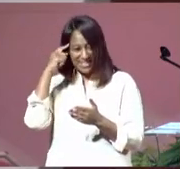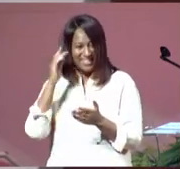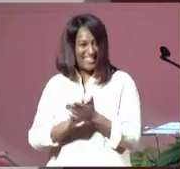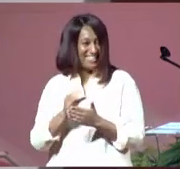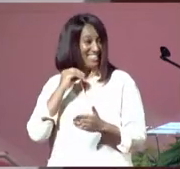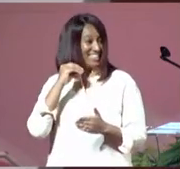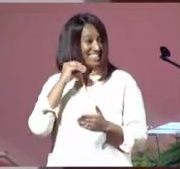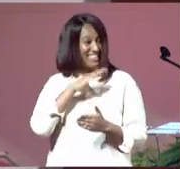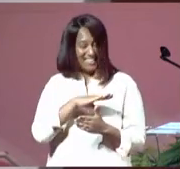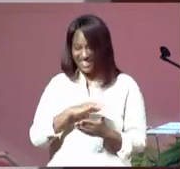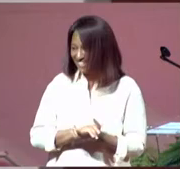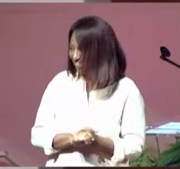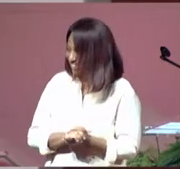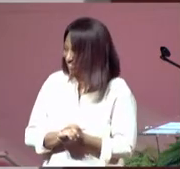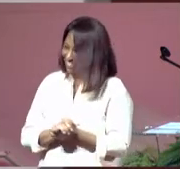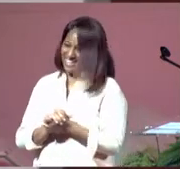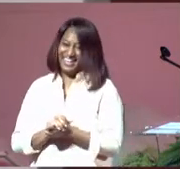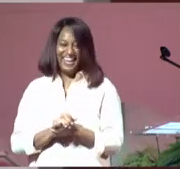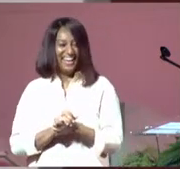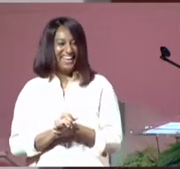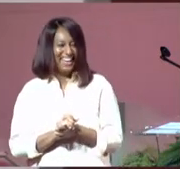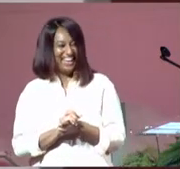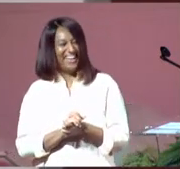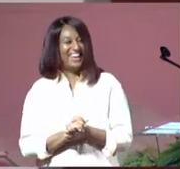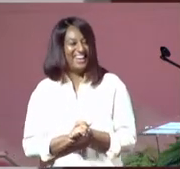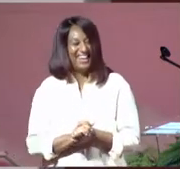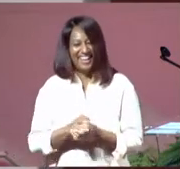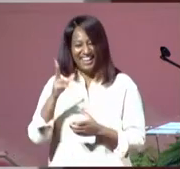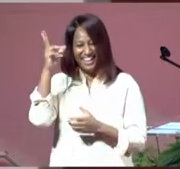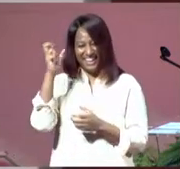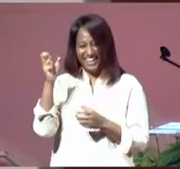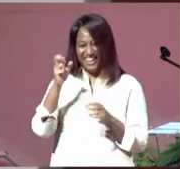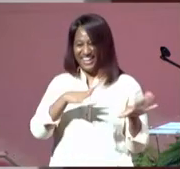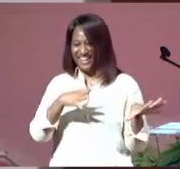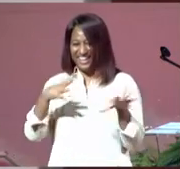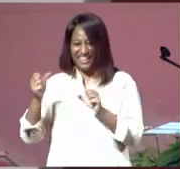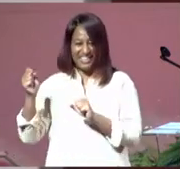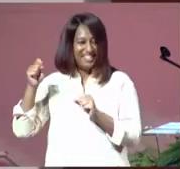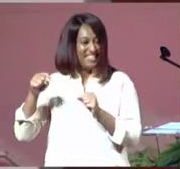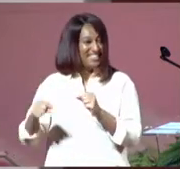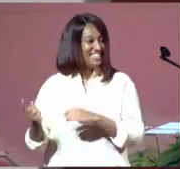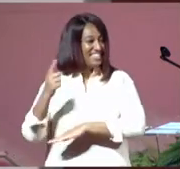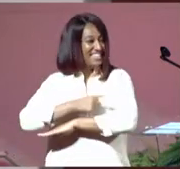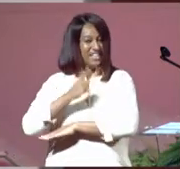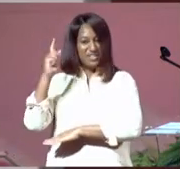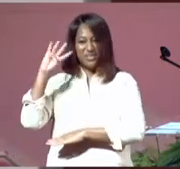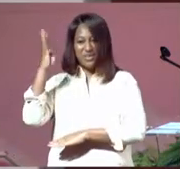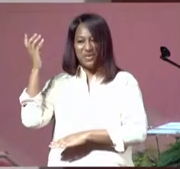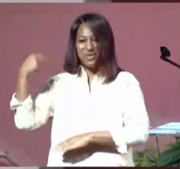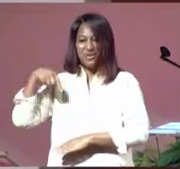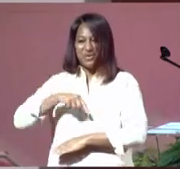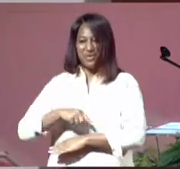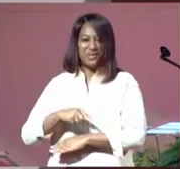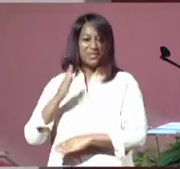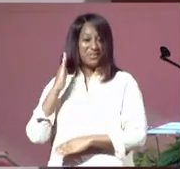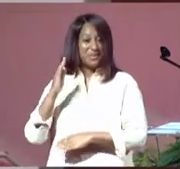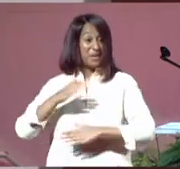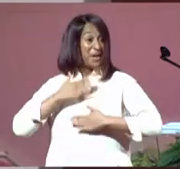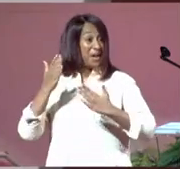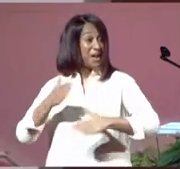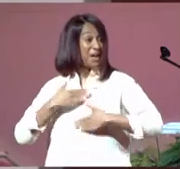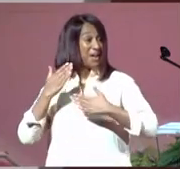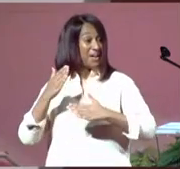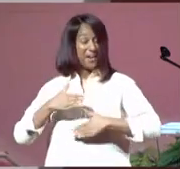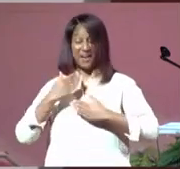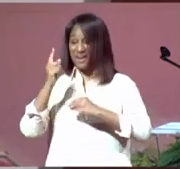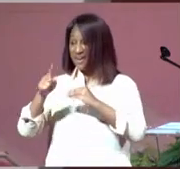Remove Satan, because this is the day that you have made, and we will rejoice and be glad in it. God, we love you. We honor you. We